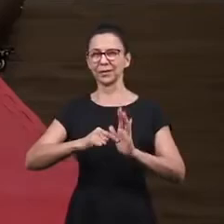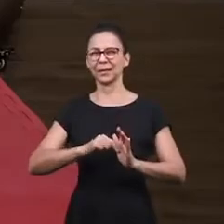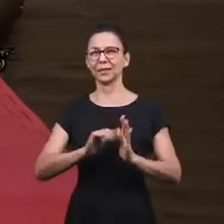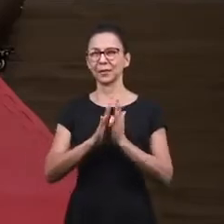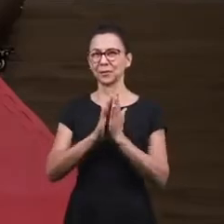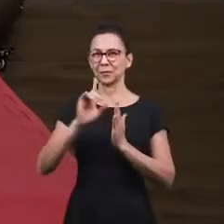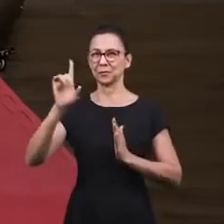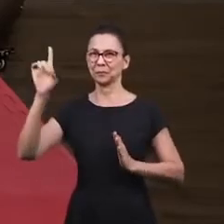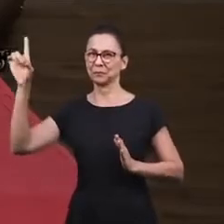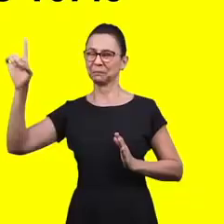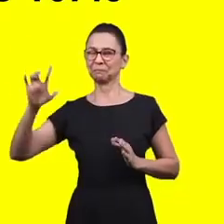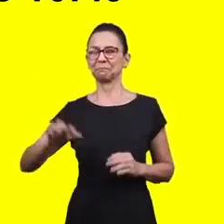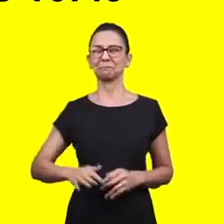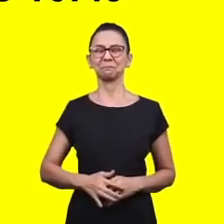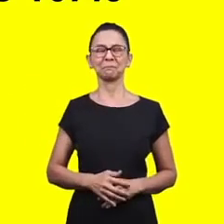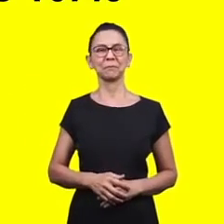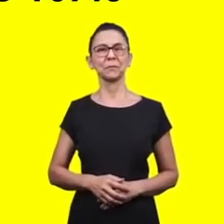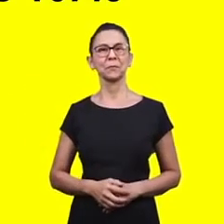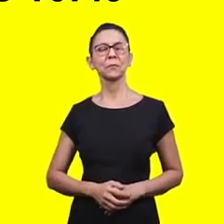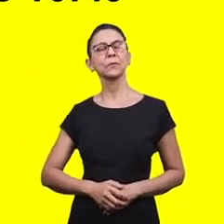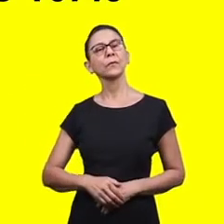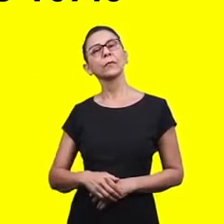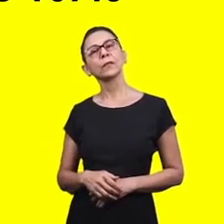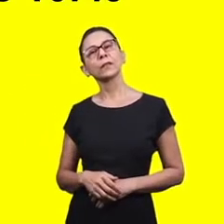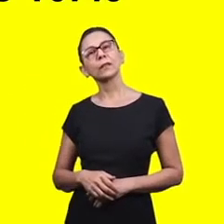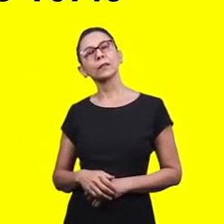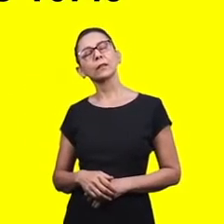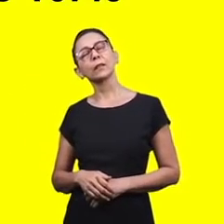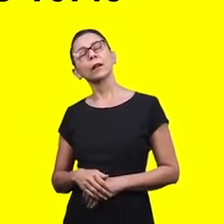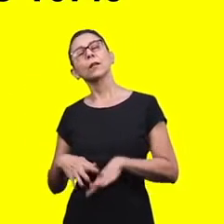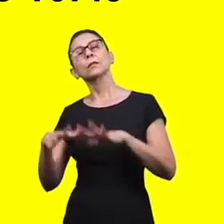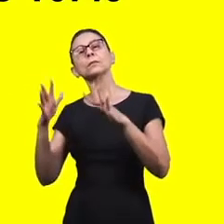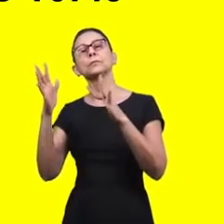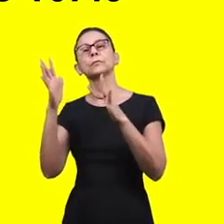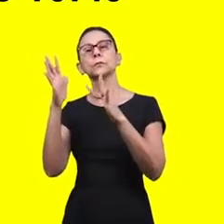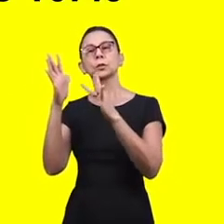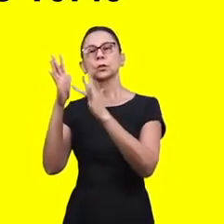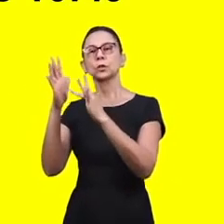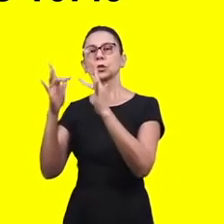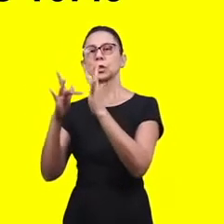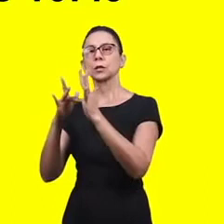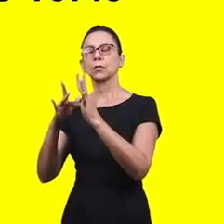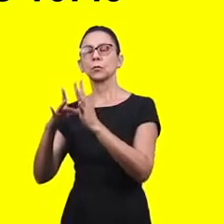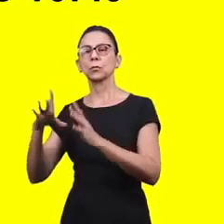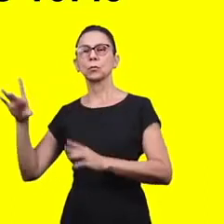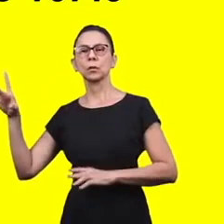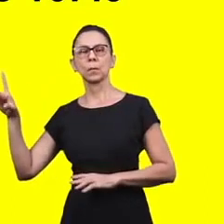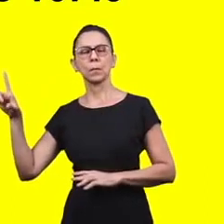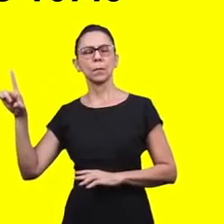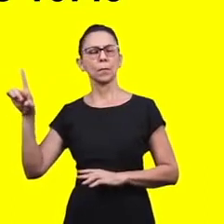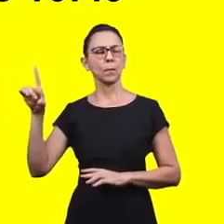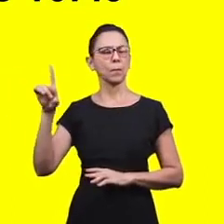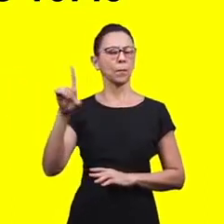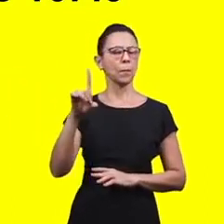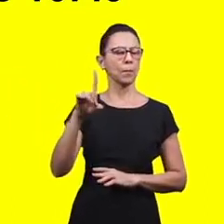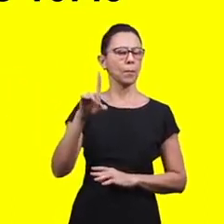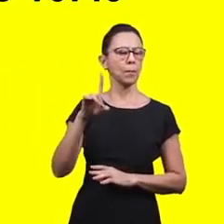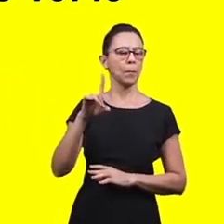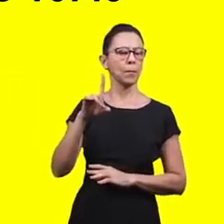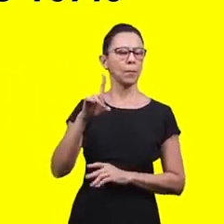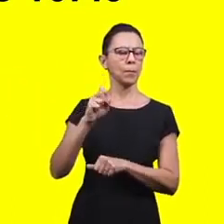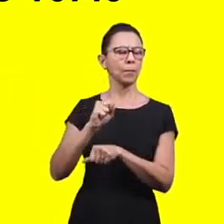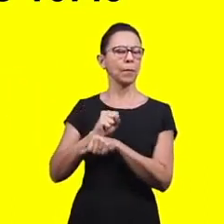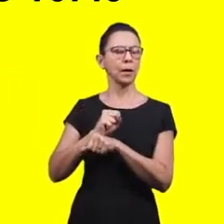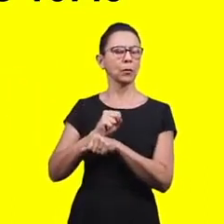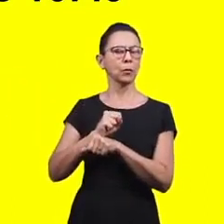And this is what the Word of God says. So Jesus stood still and commanded him to be called. Then they